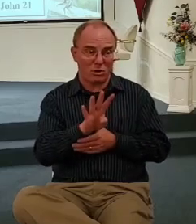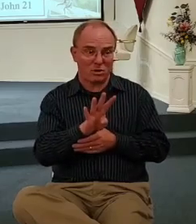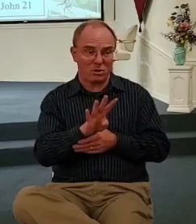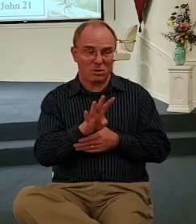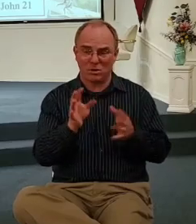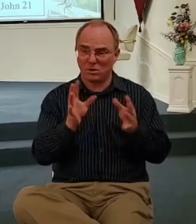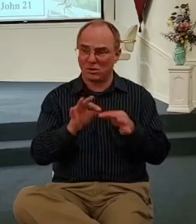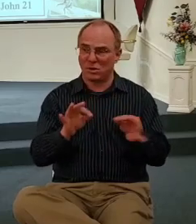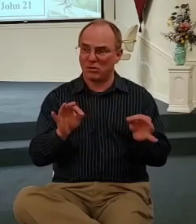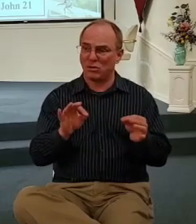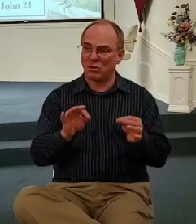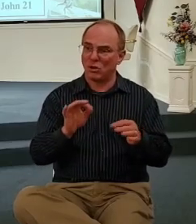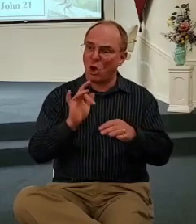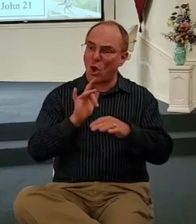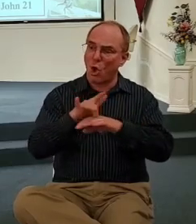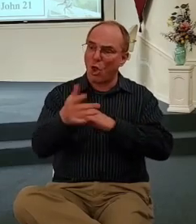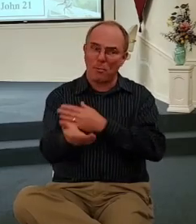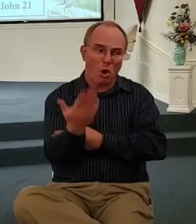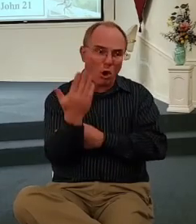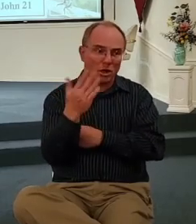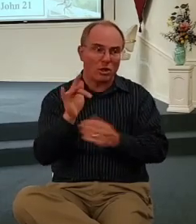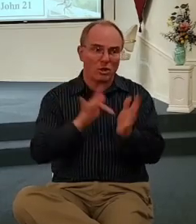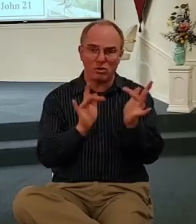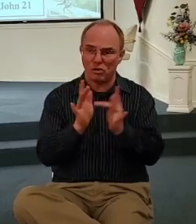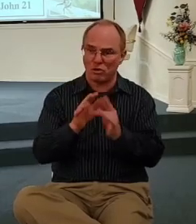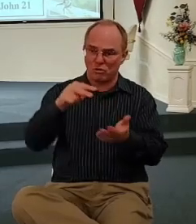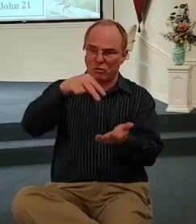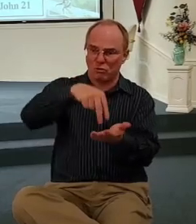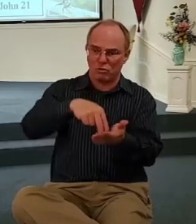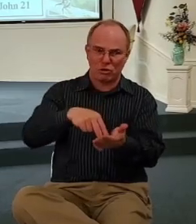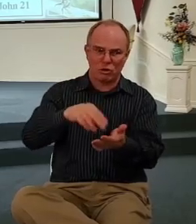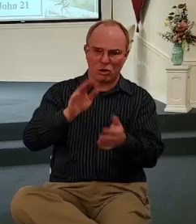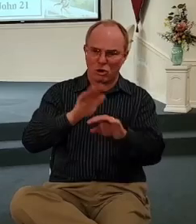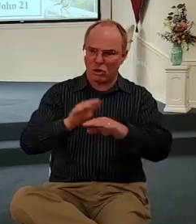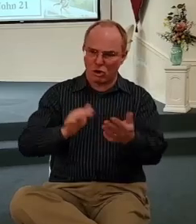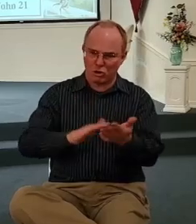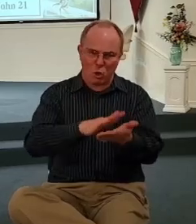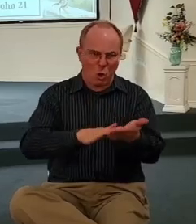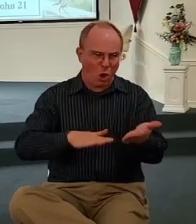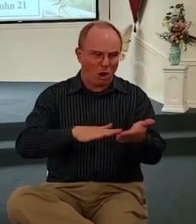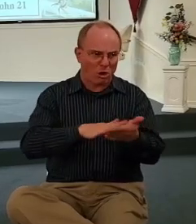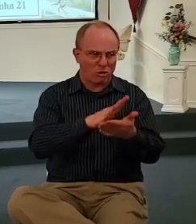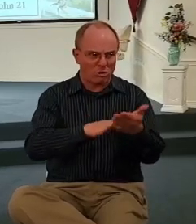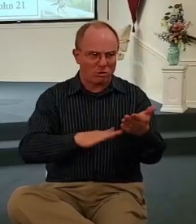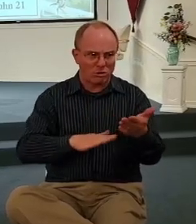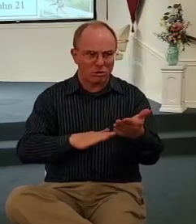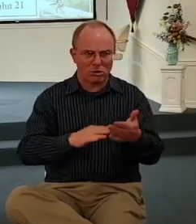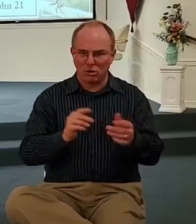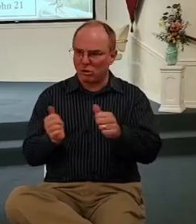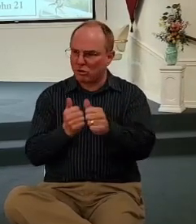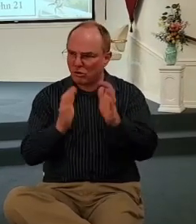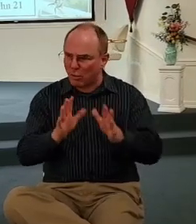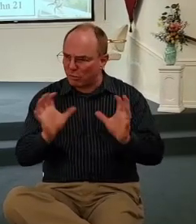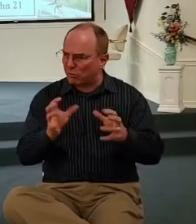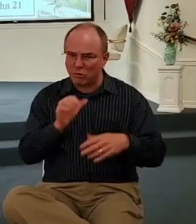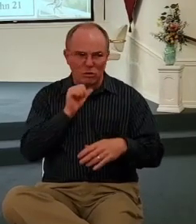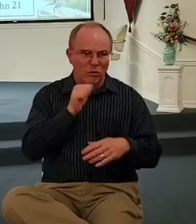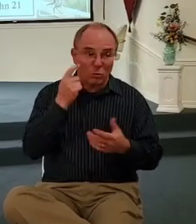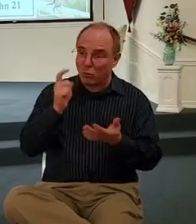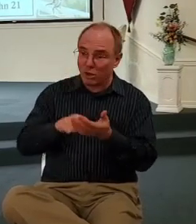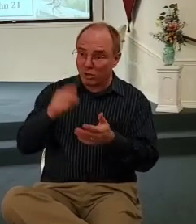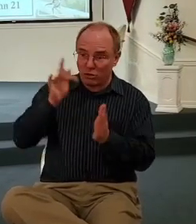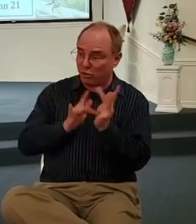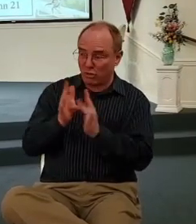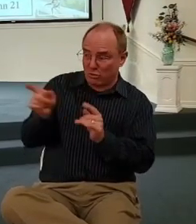reads, "Early in the morning, Jesus stood on the shore, but the disciples did not recognize that it was Jesus. He called out to